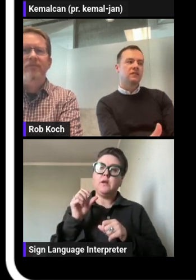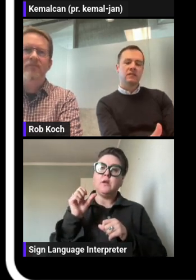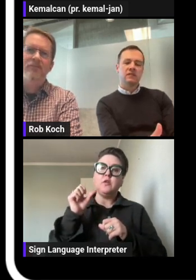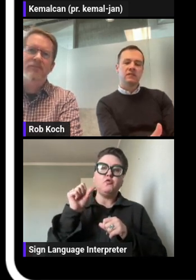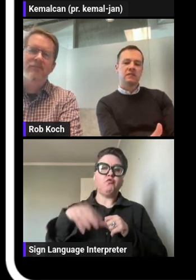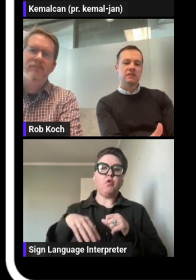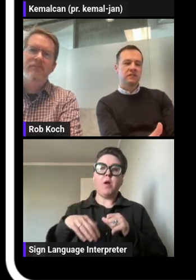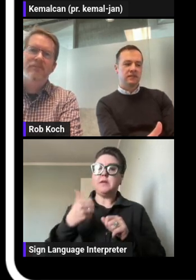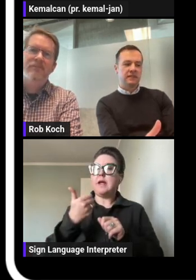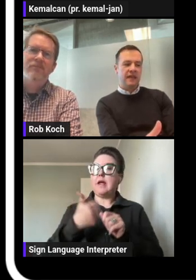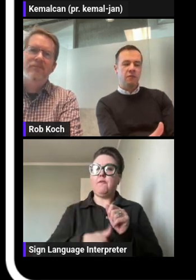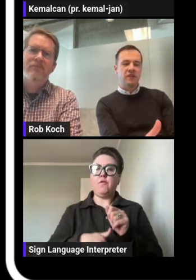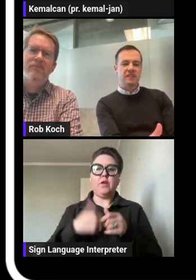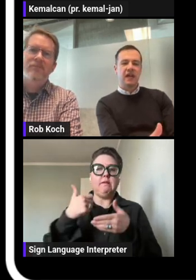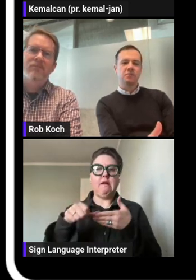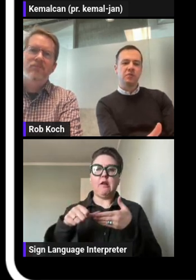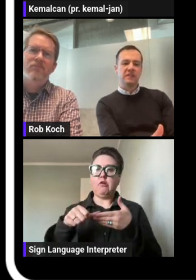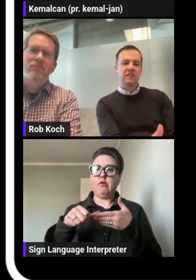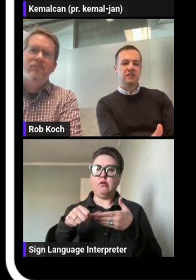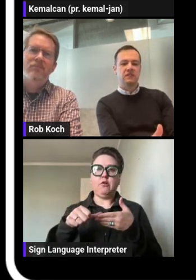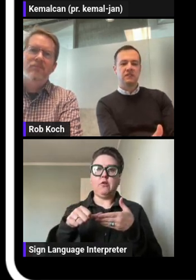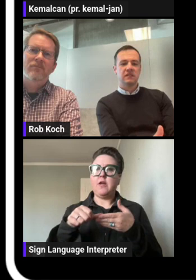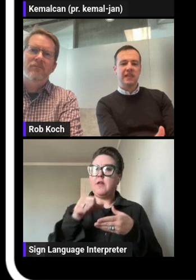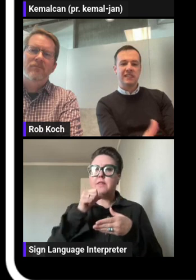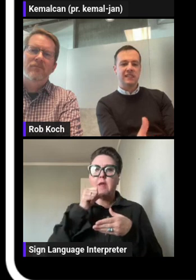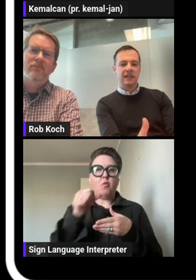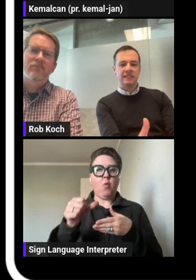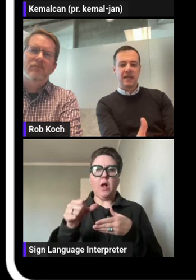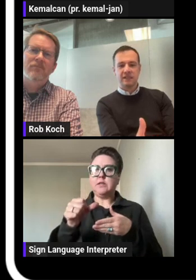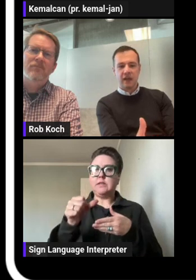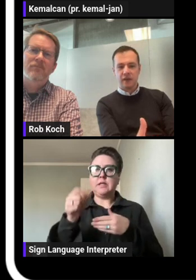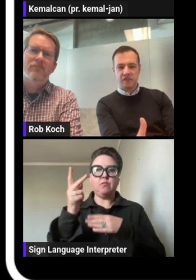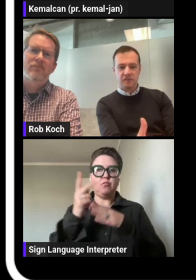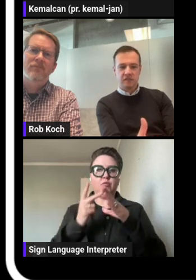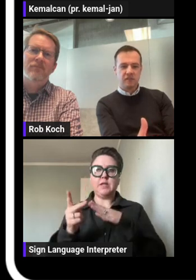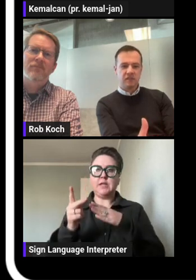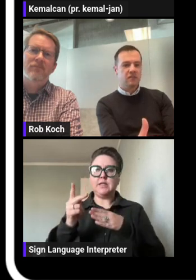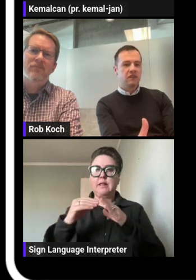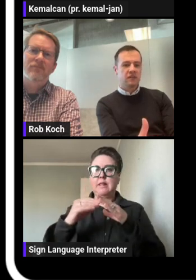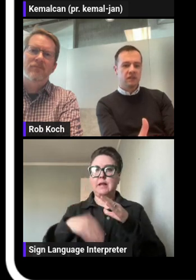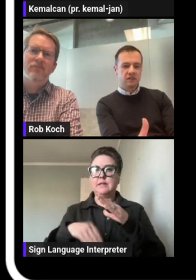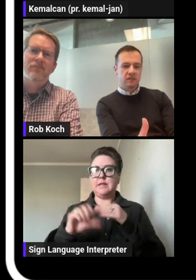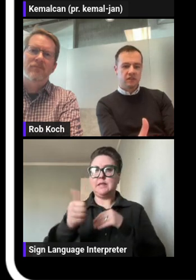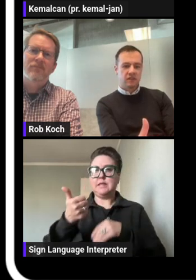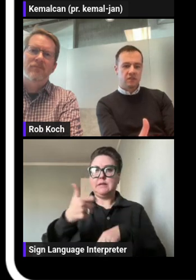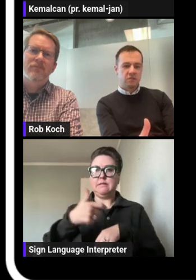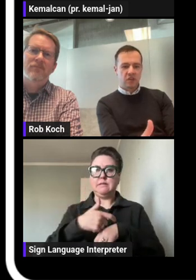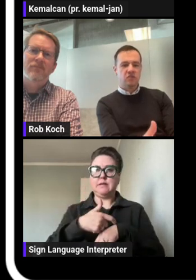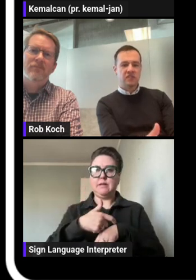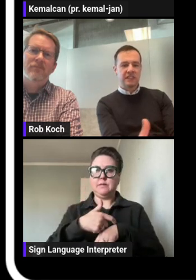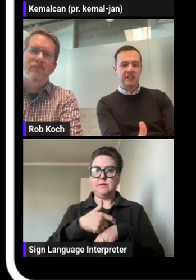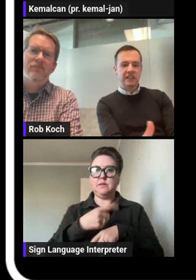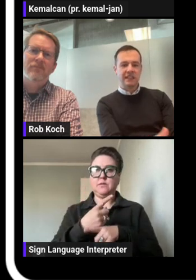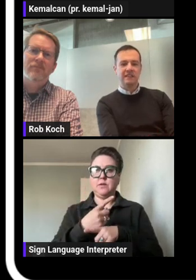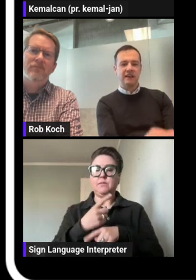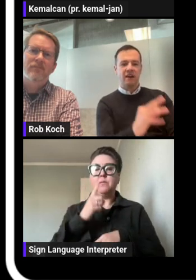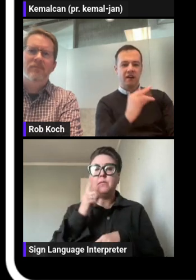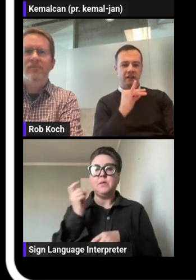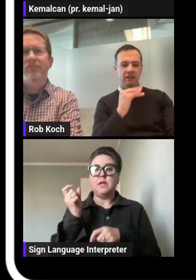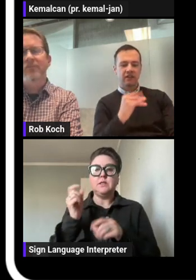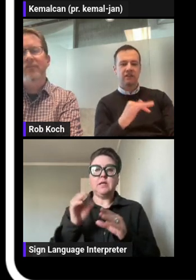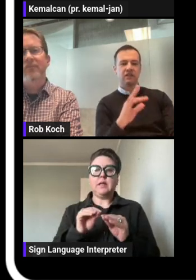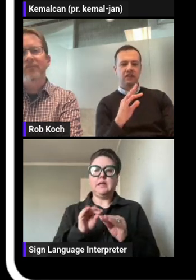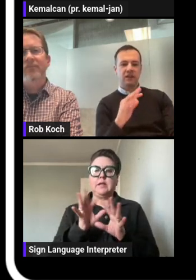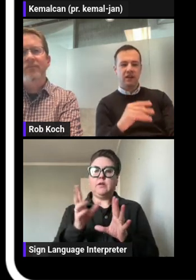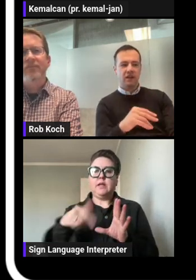letter that was not predicted less than 10 times, because clearly they